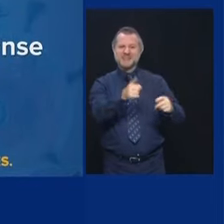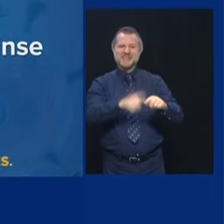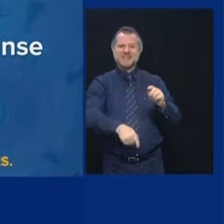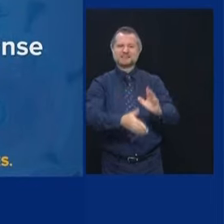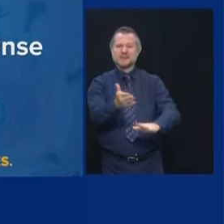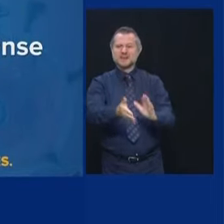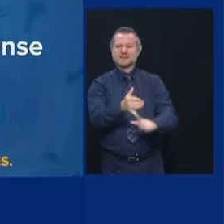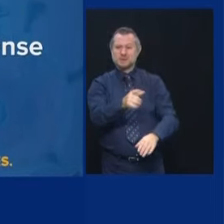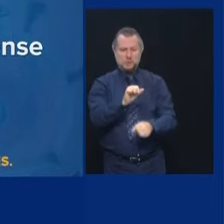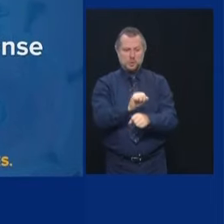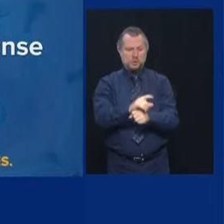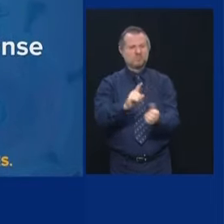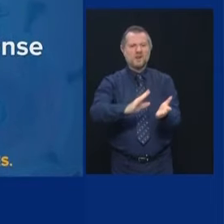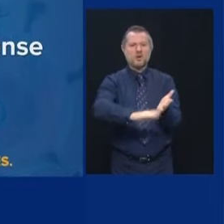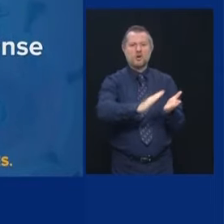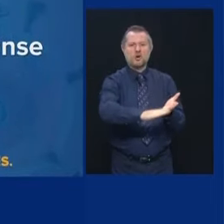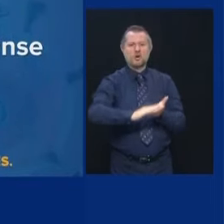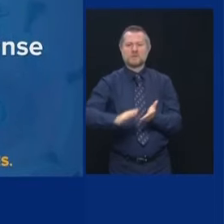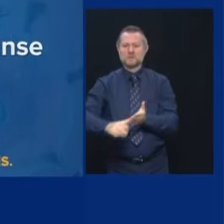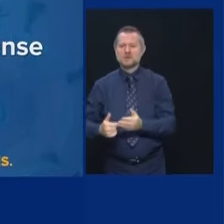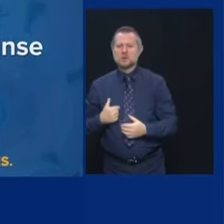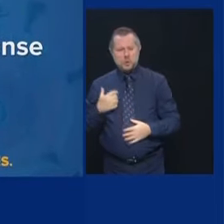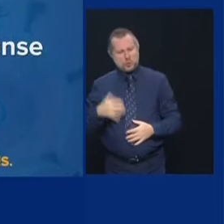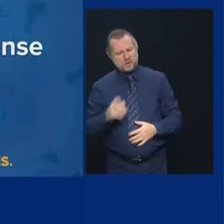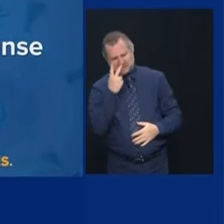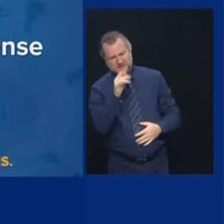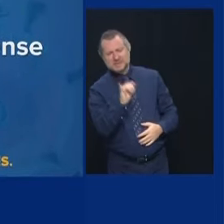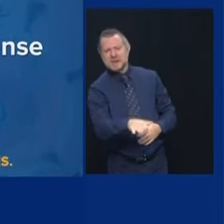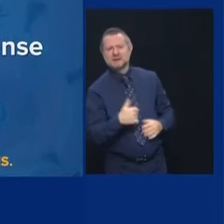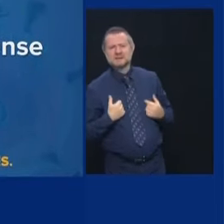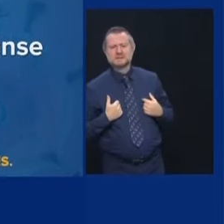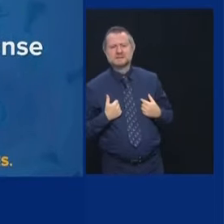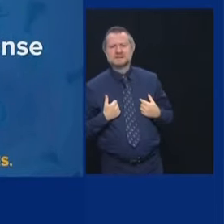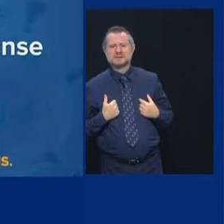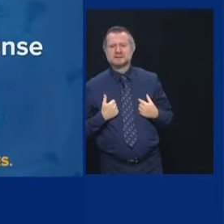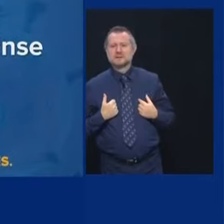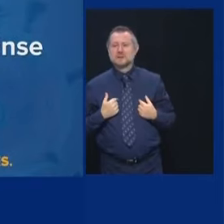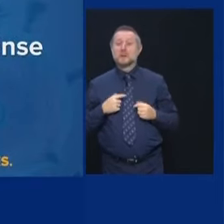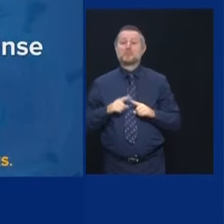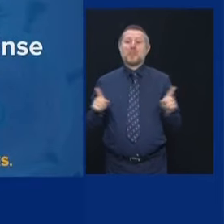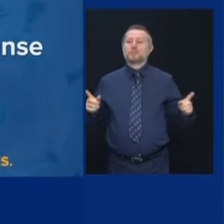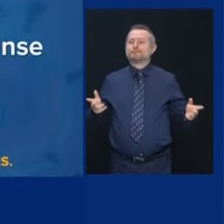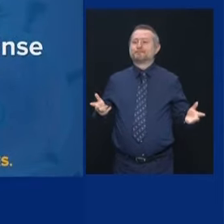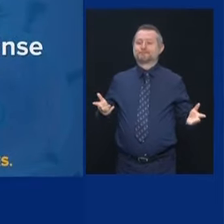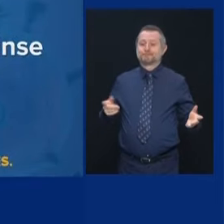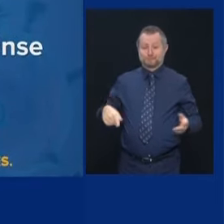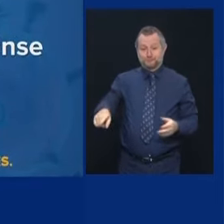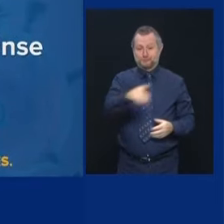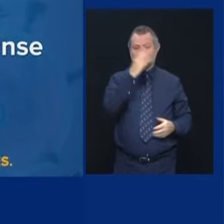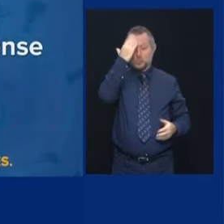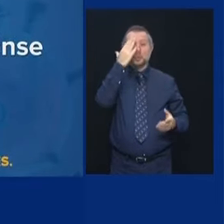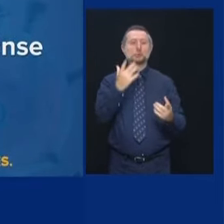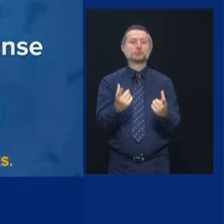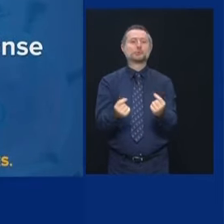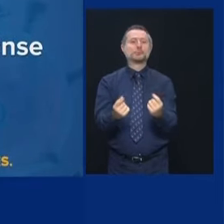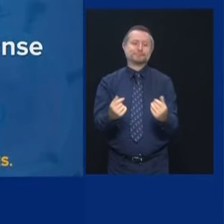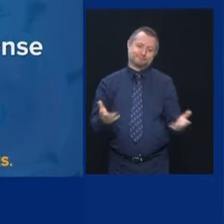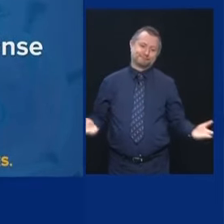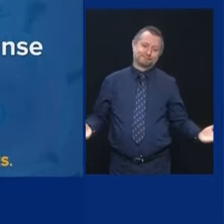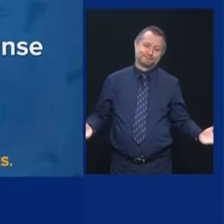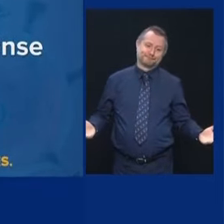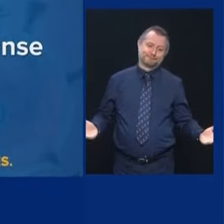jobs. You don't want to do this. But life is options, my friends. You don't do this, the virus